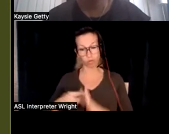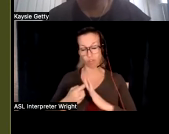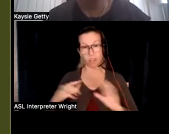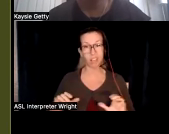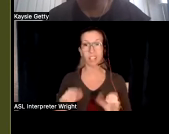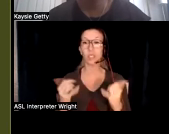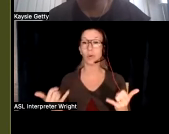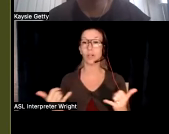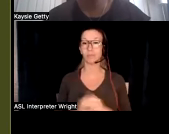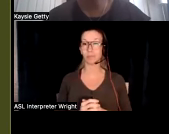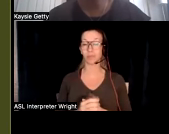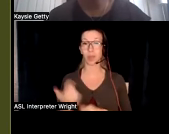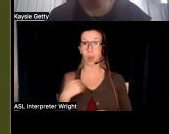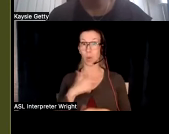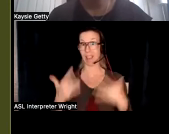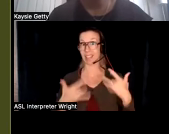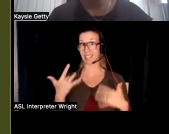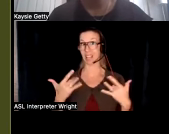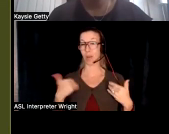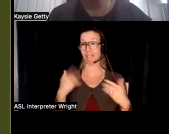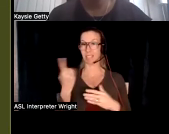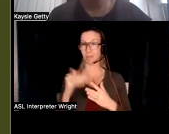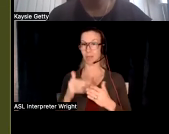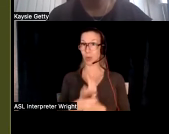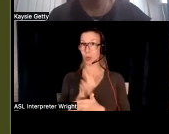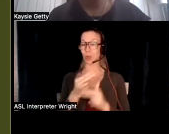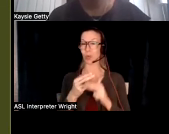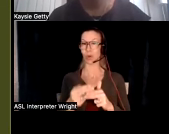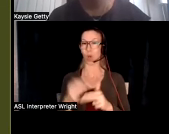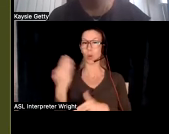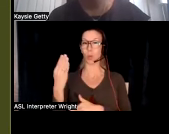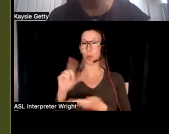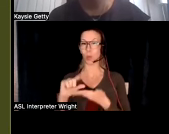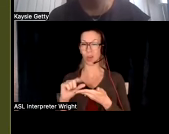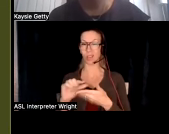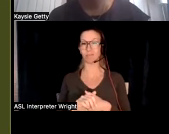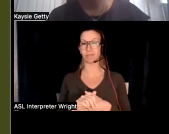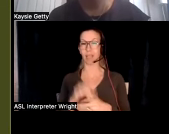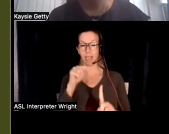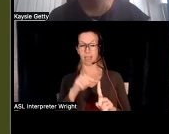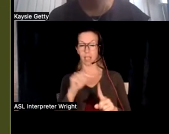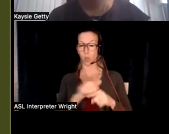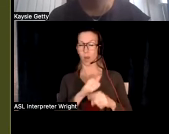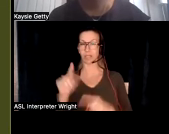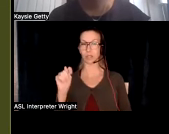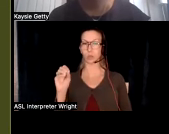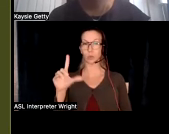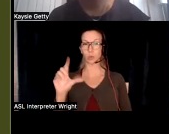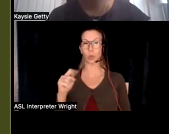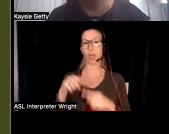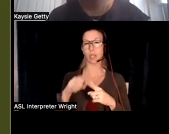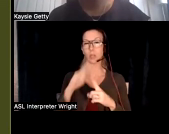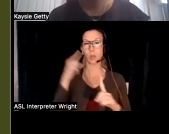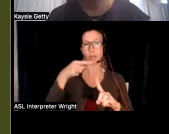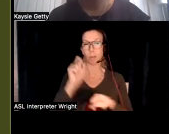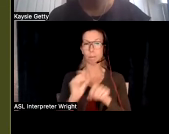excited that we have something new, which we're calling our blueprint, which is a set of practice tools. So it's really aimed at people who are working directly with